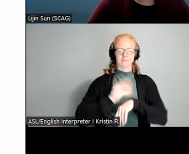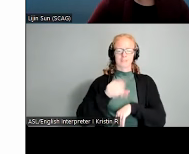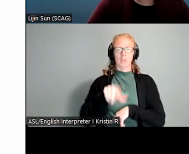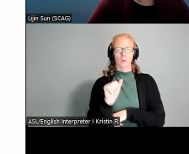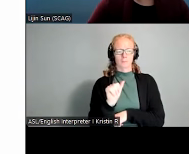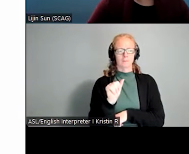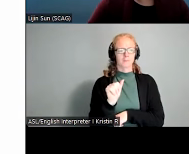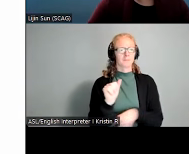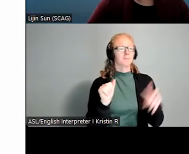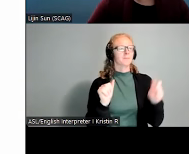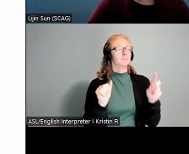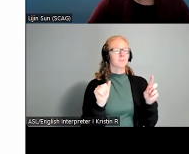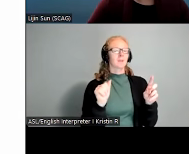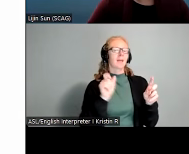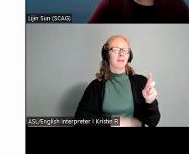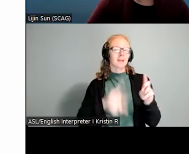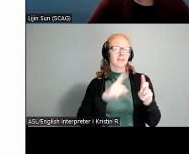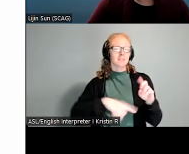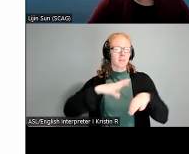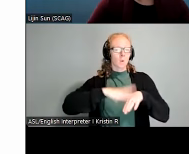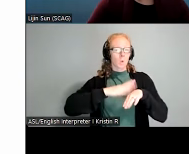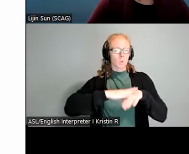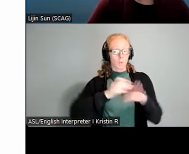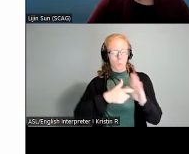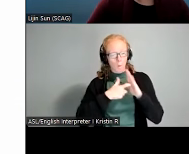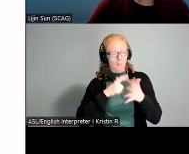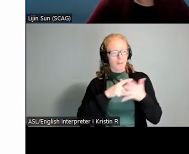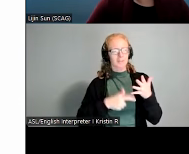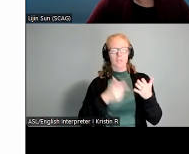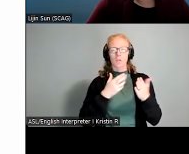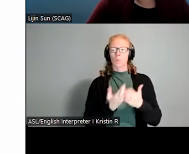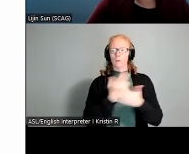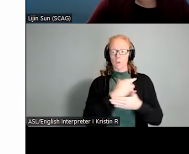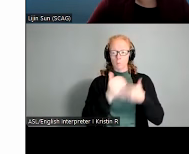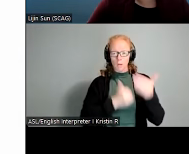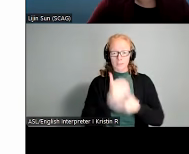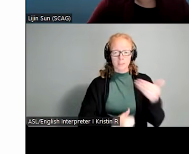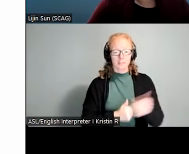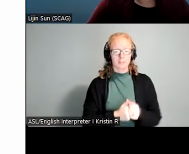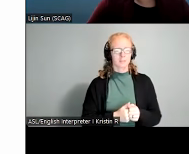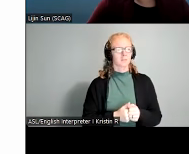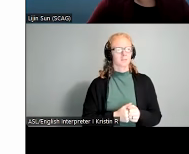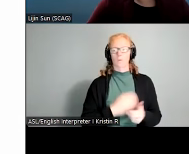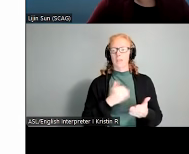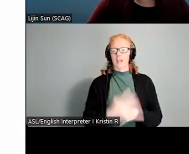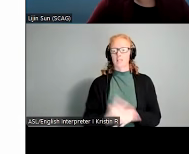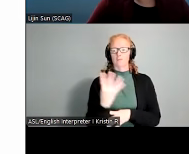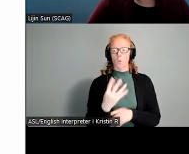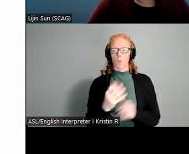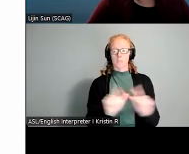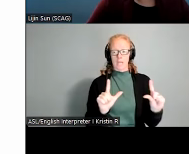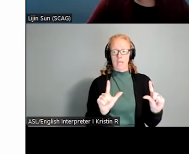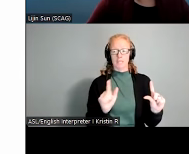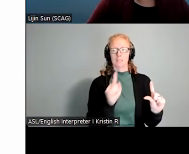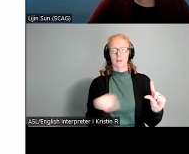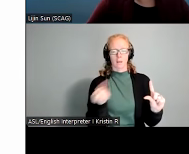appropriate SQL noticing requirement and the public review process. The next 4 slides from slide 22 through slide